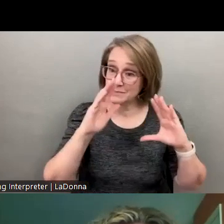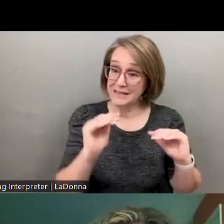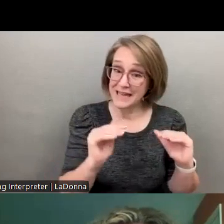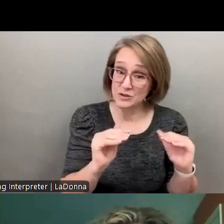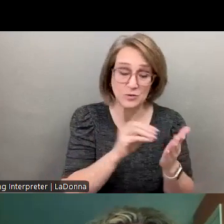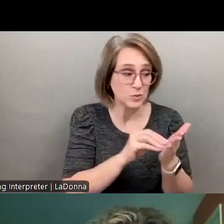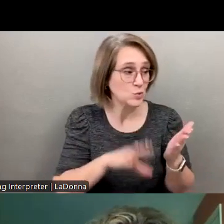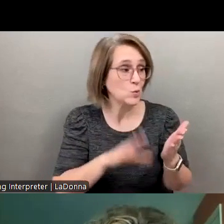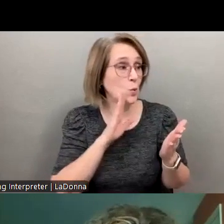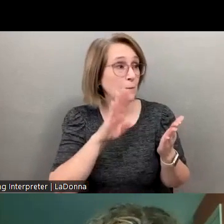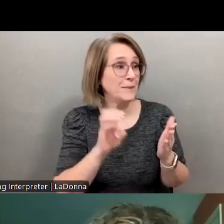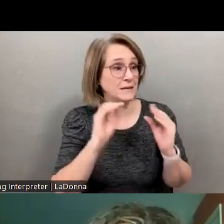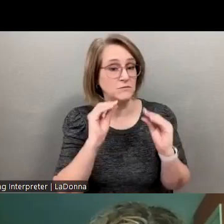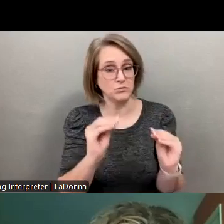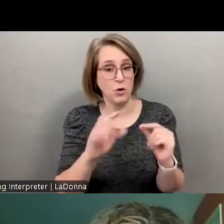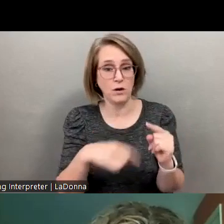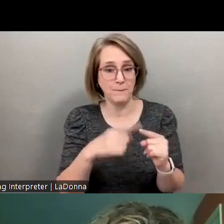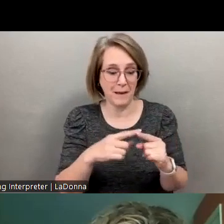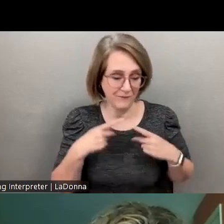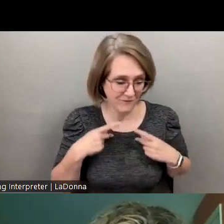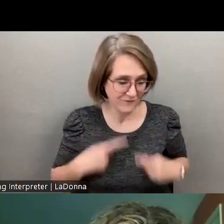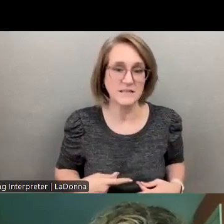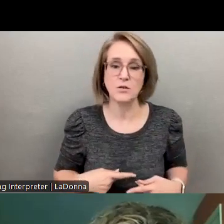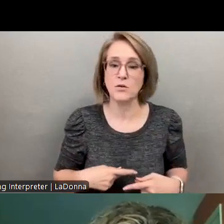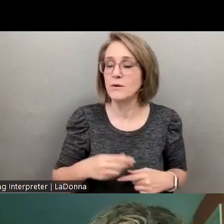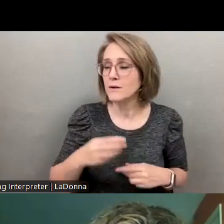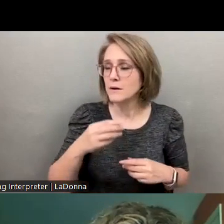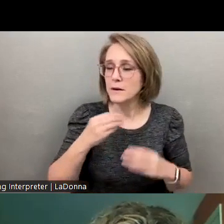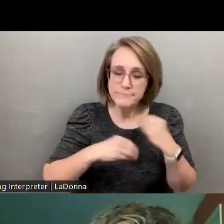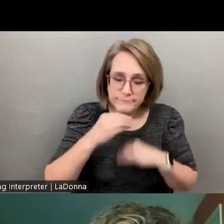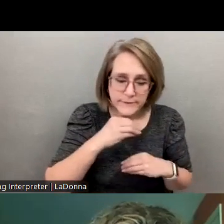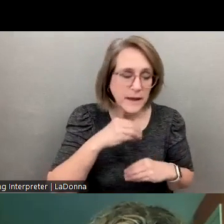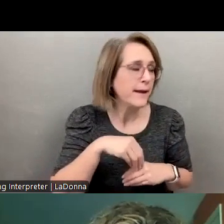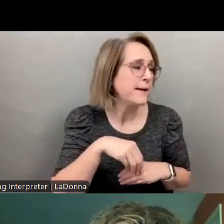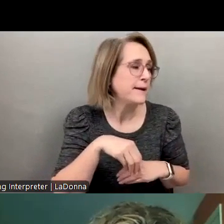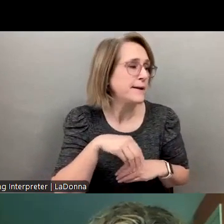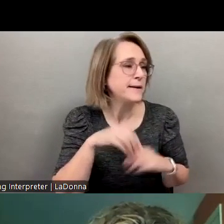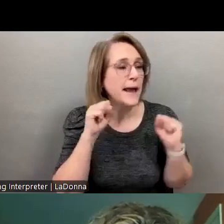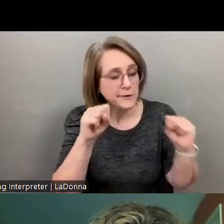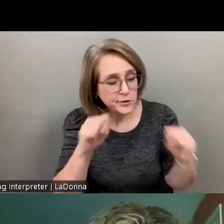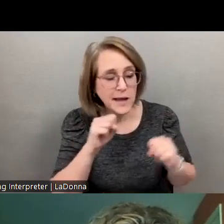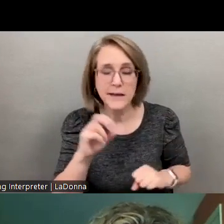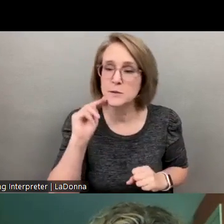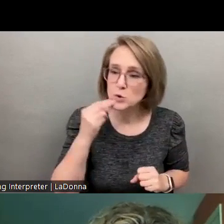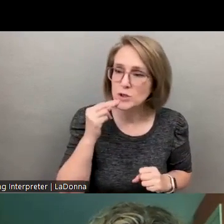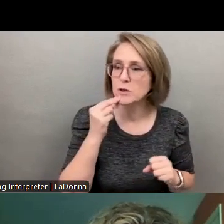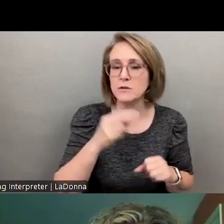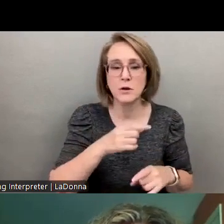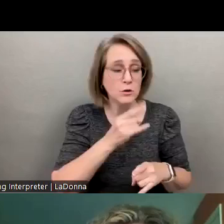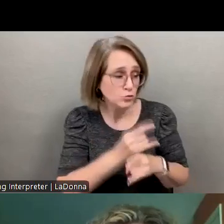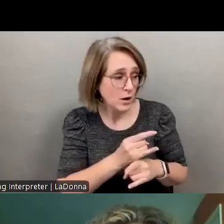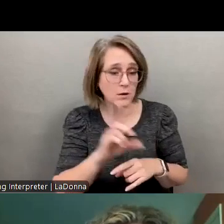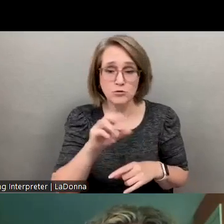that students will be taught about physical maladies, diet, exercise, injury prevention, drug and alcohol abuse prevention,